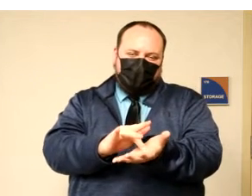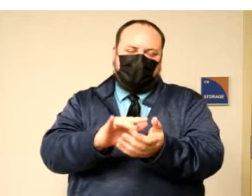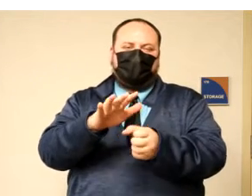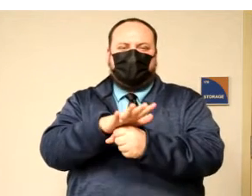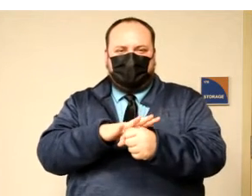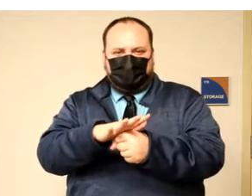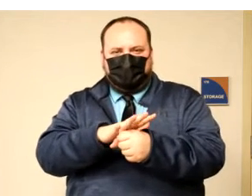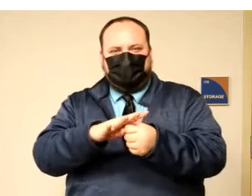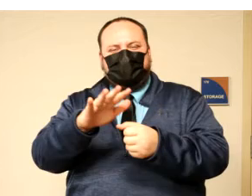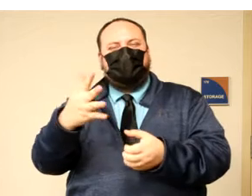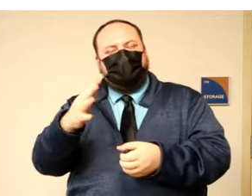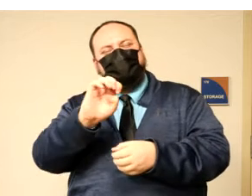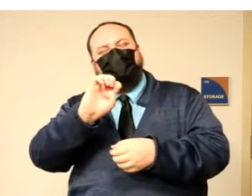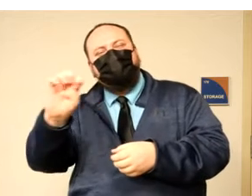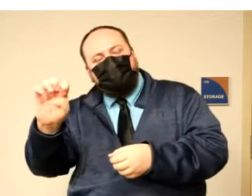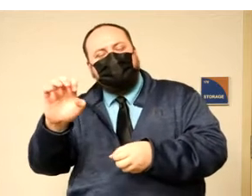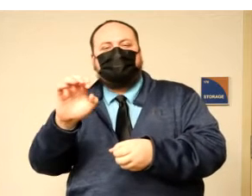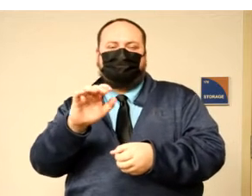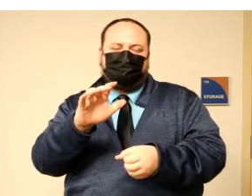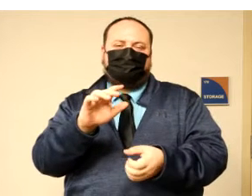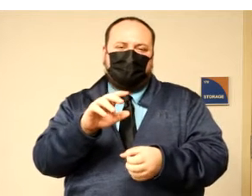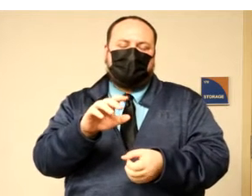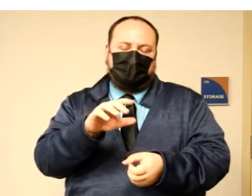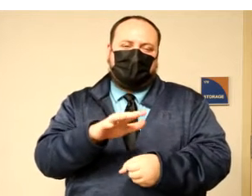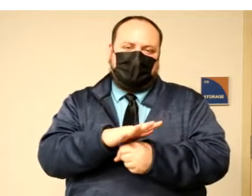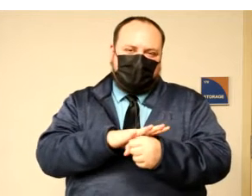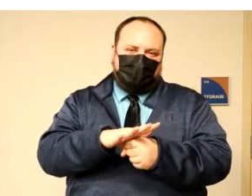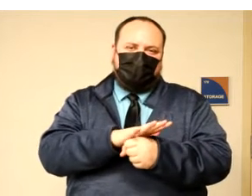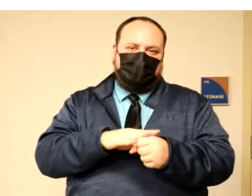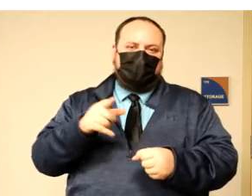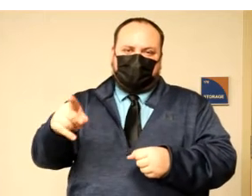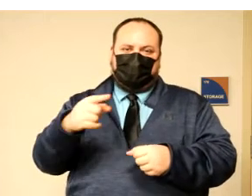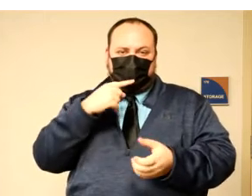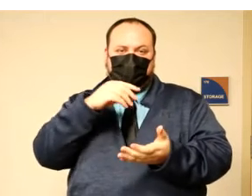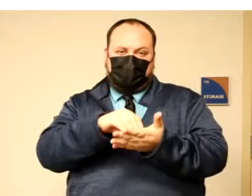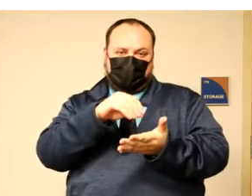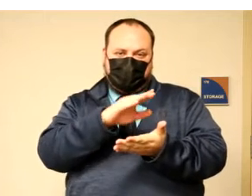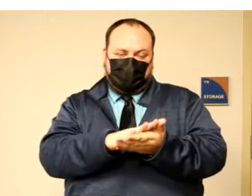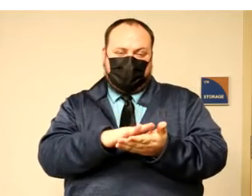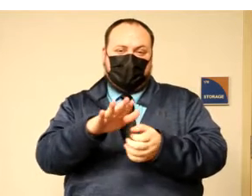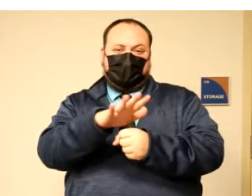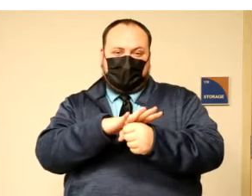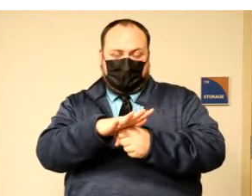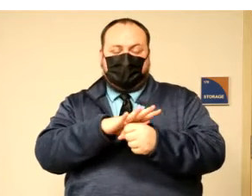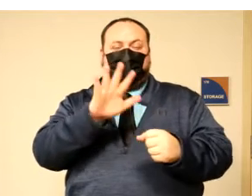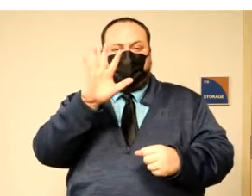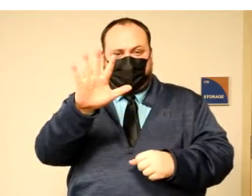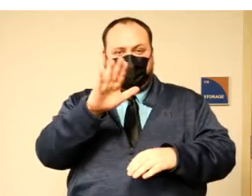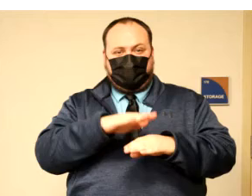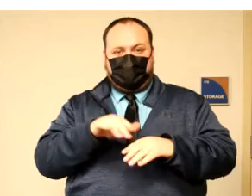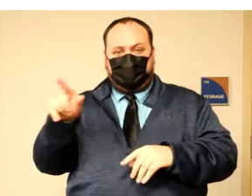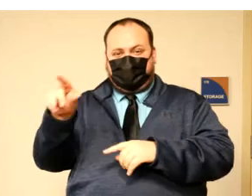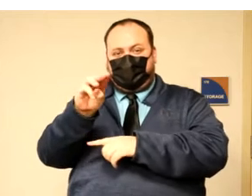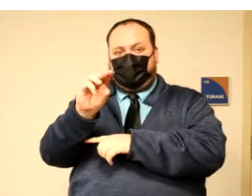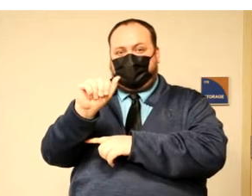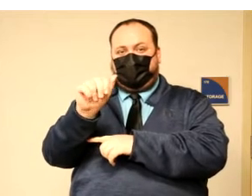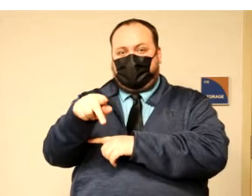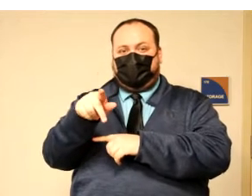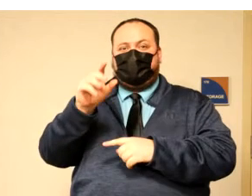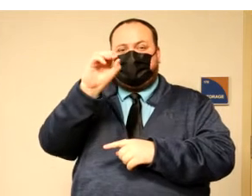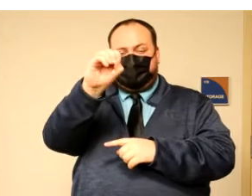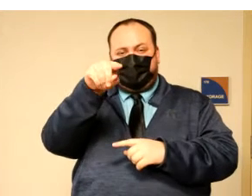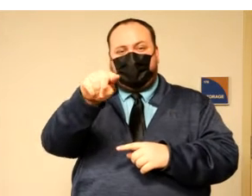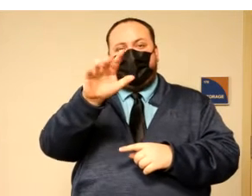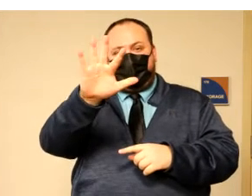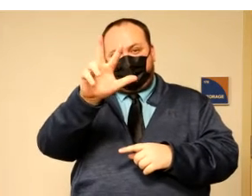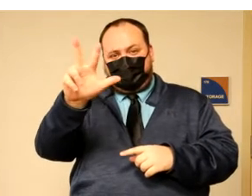eastern district. So this one, labeled District 5 in this map, it is 0.53%